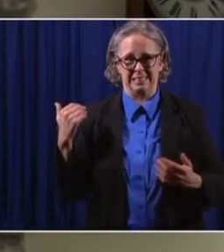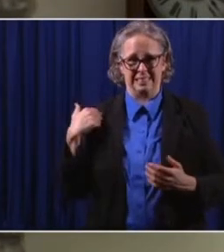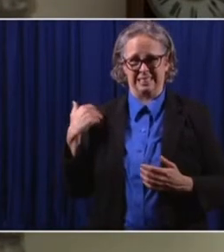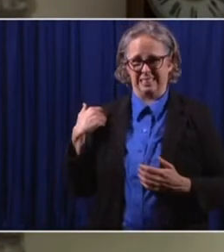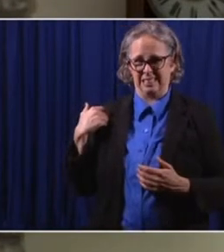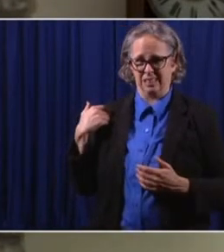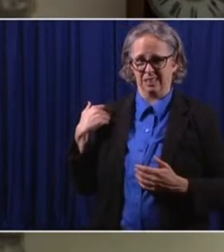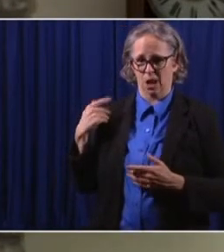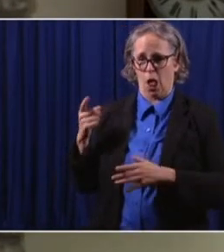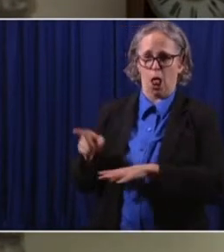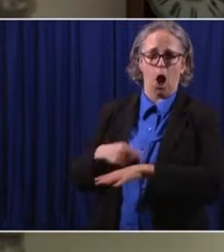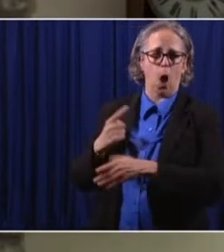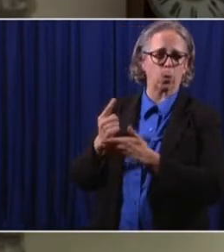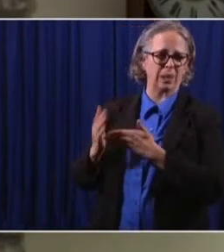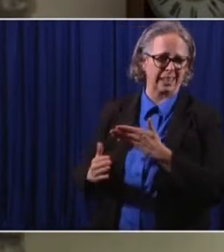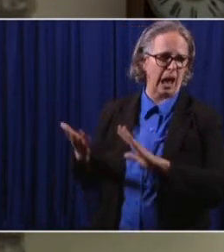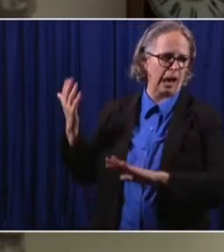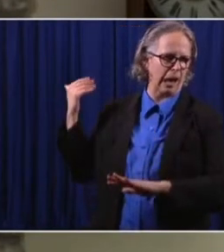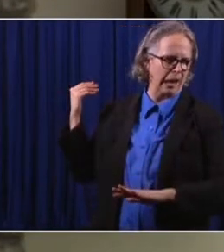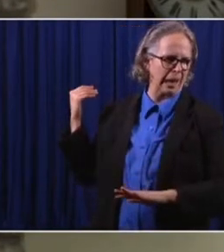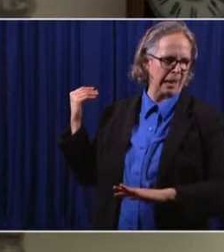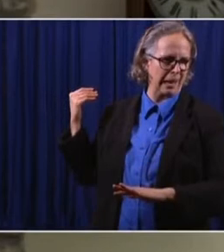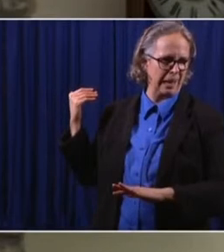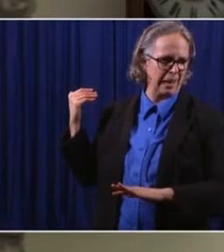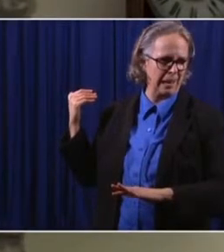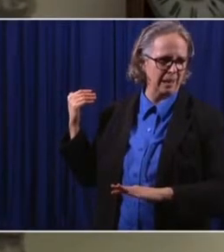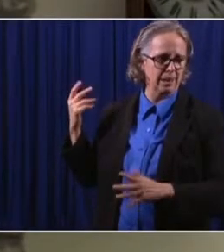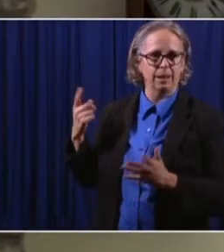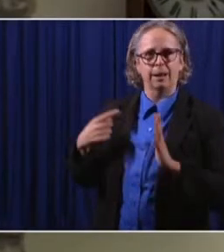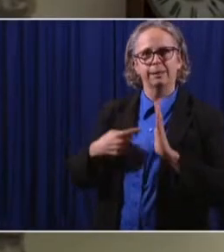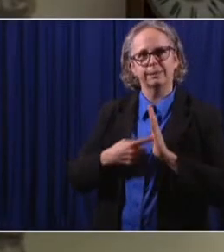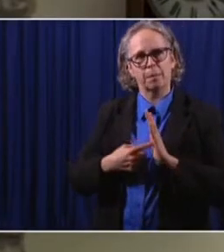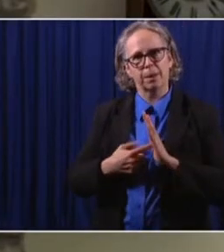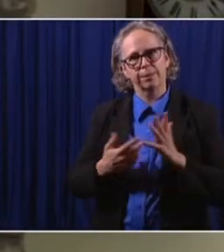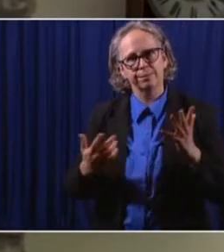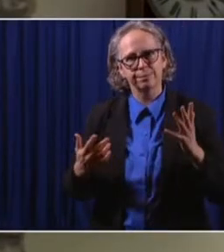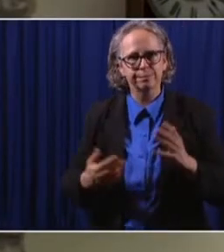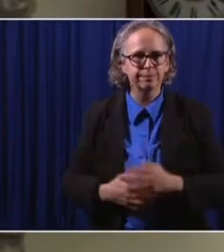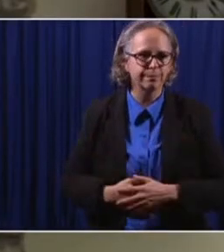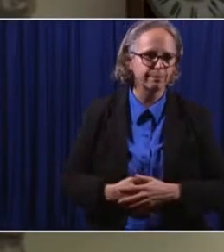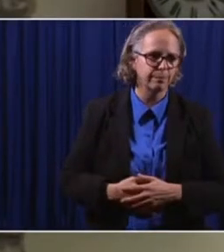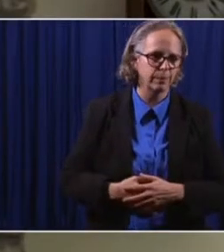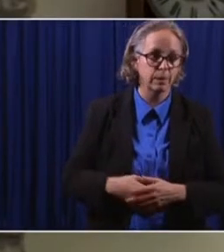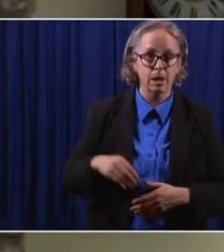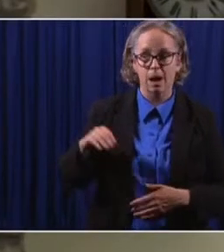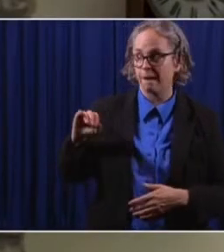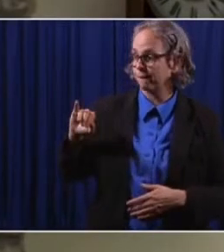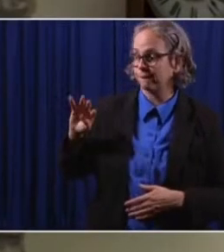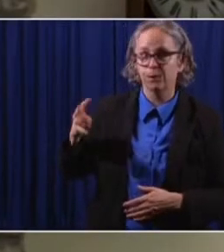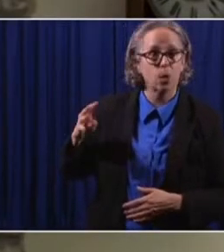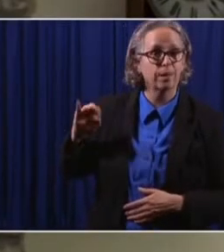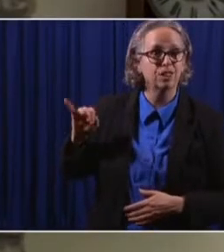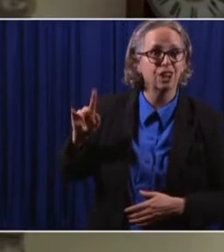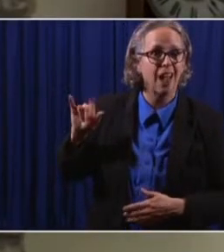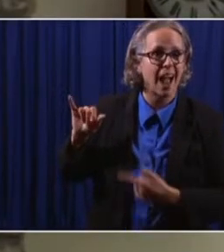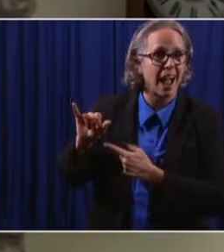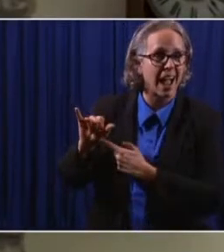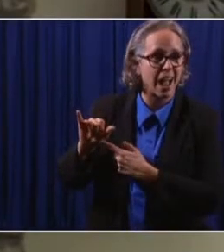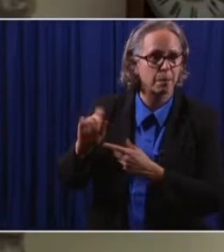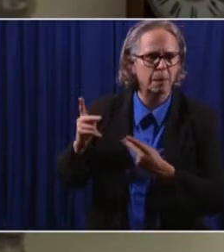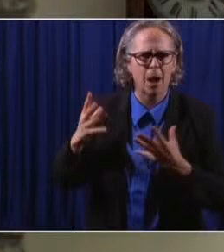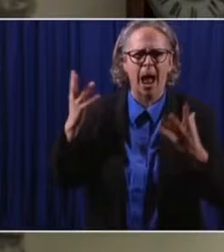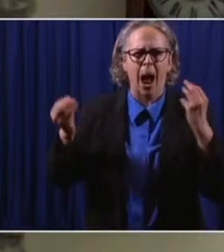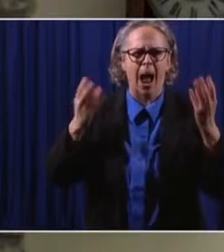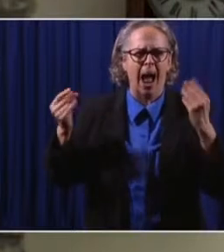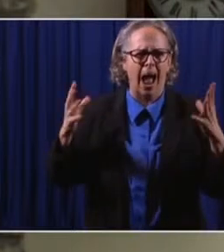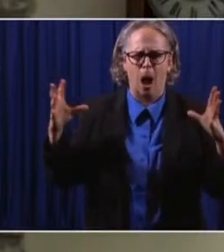in our communities. We saw a lot of movement around the state over the 4th of July weekend, and then after